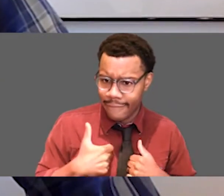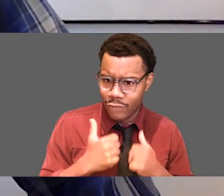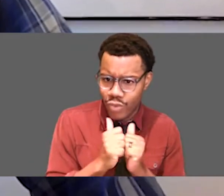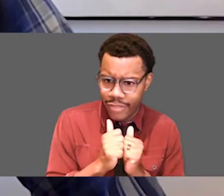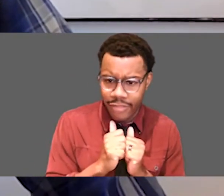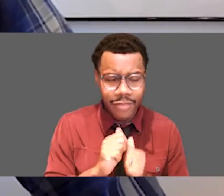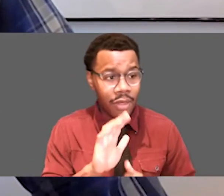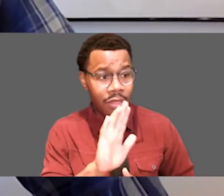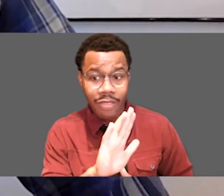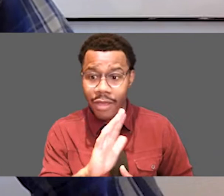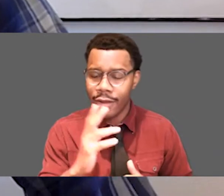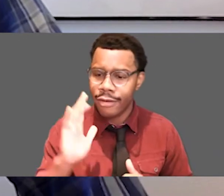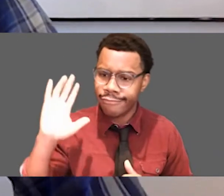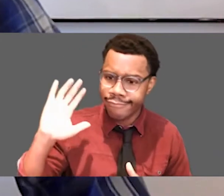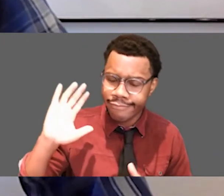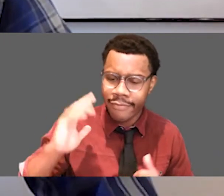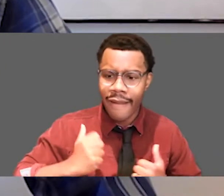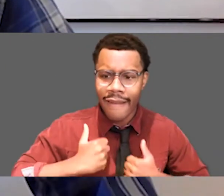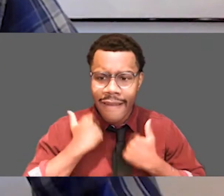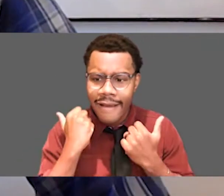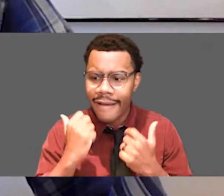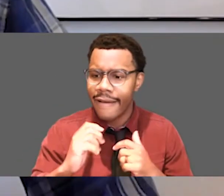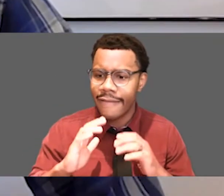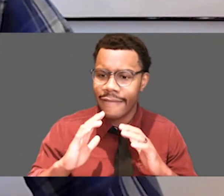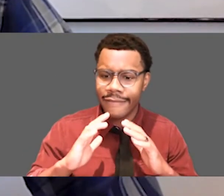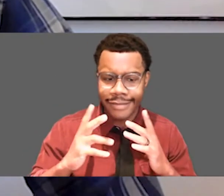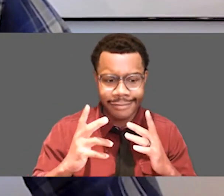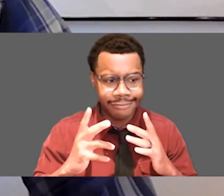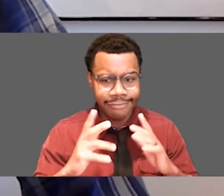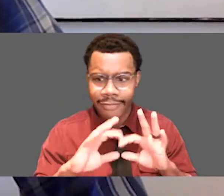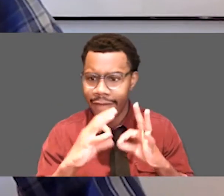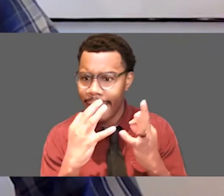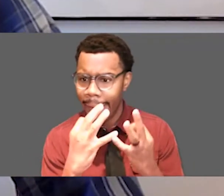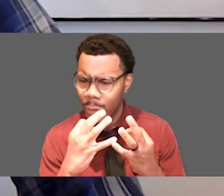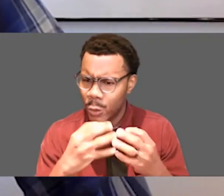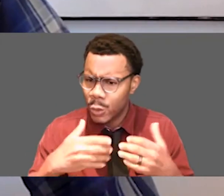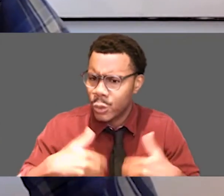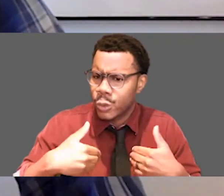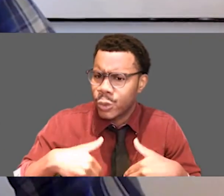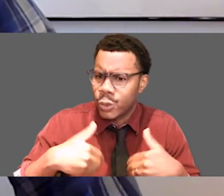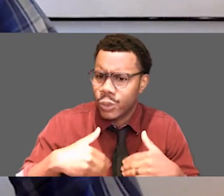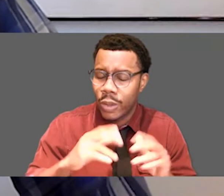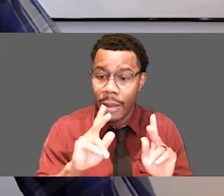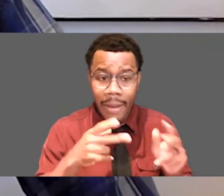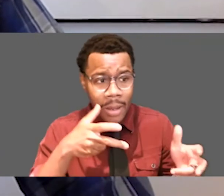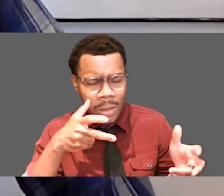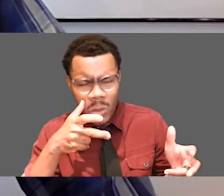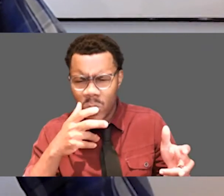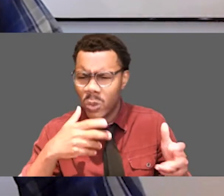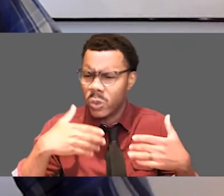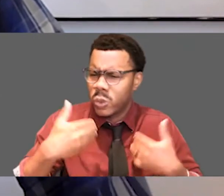and households that would make most people recoil in shock were they to hear the heartbreakingly